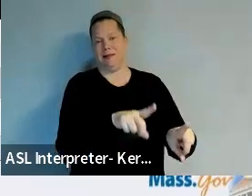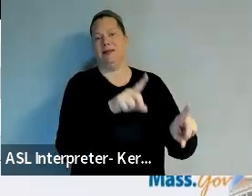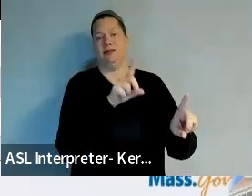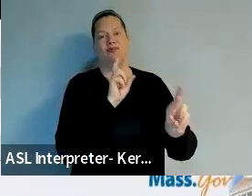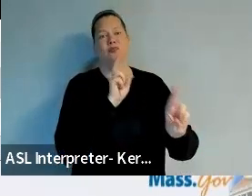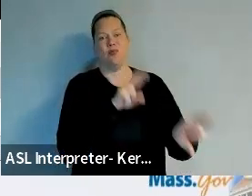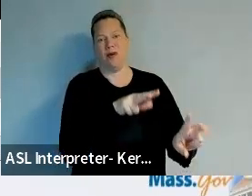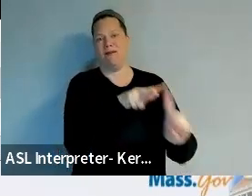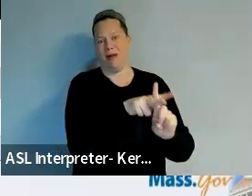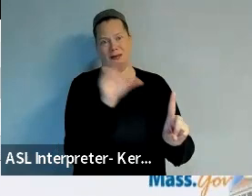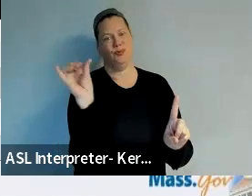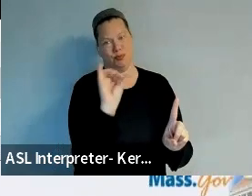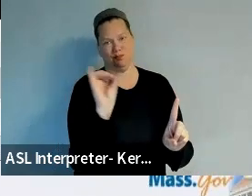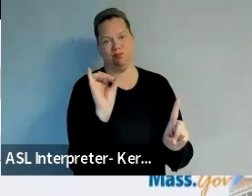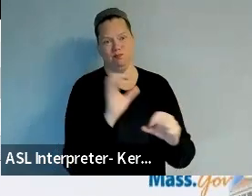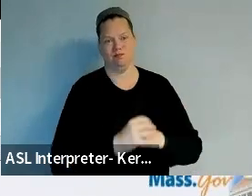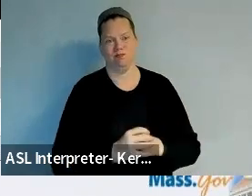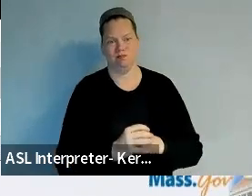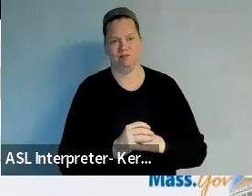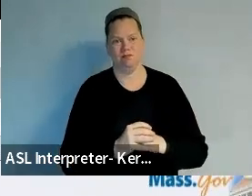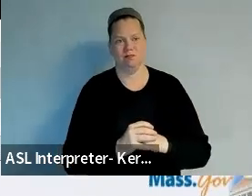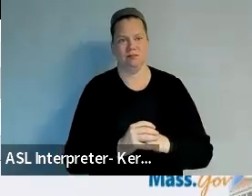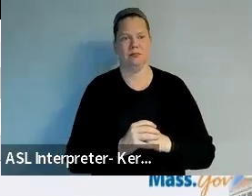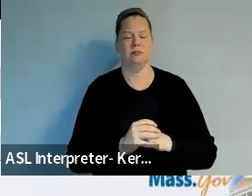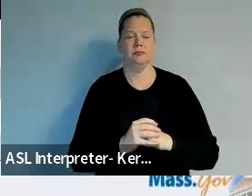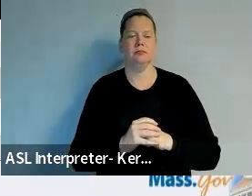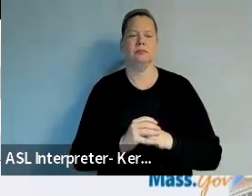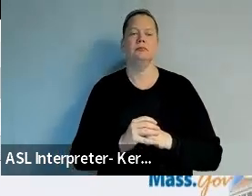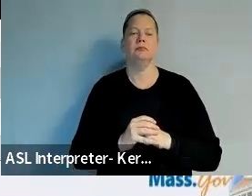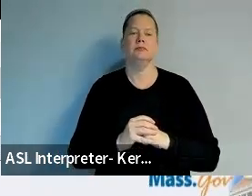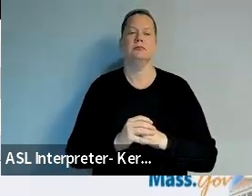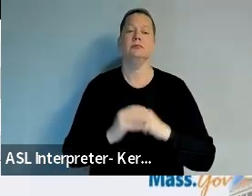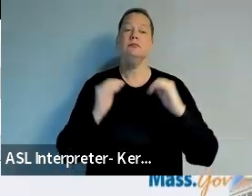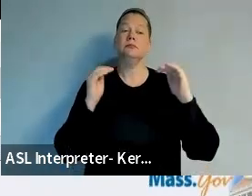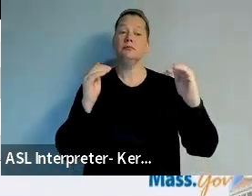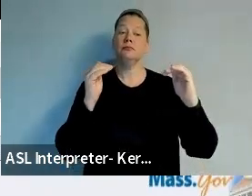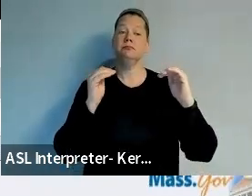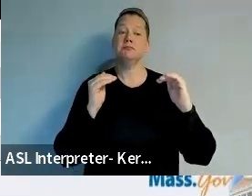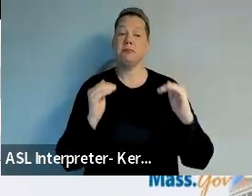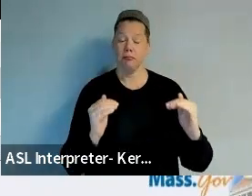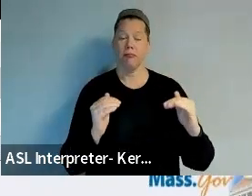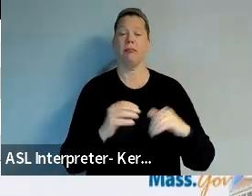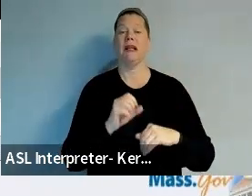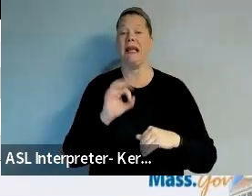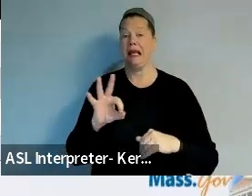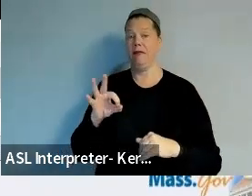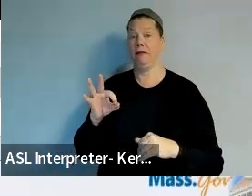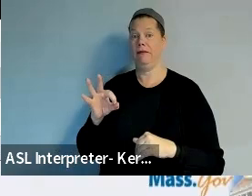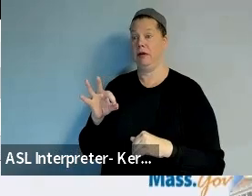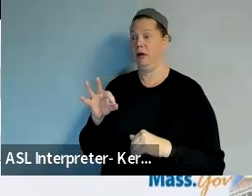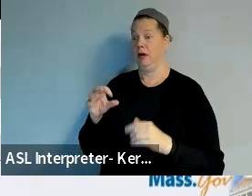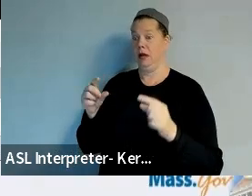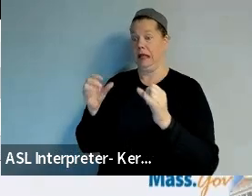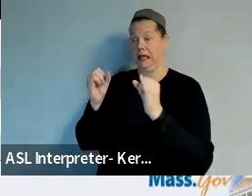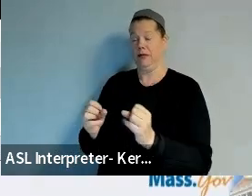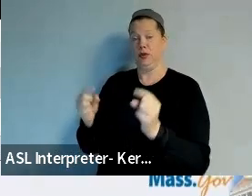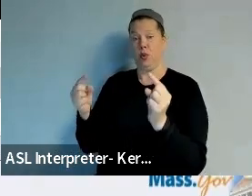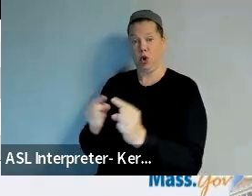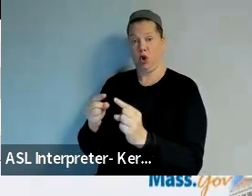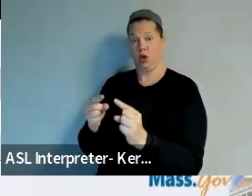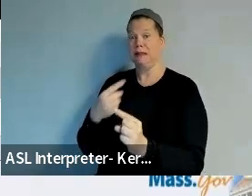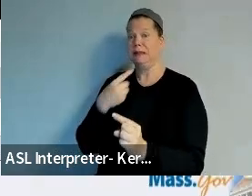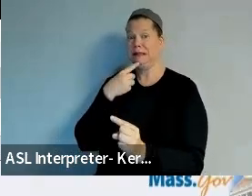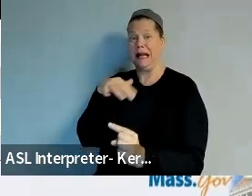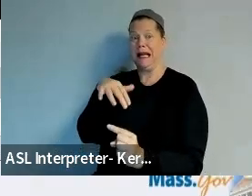The next prompt is conditionally mandatory if we selected yes, and you would need to enter